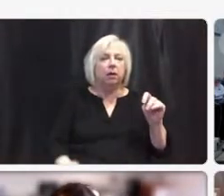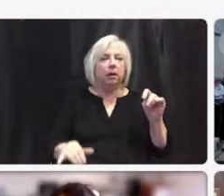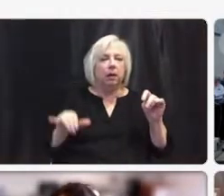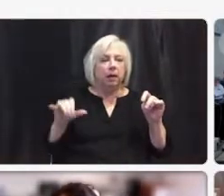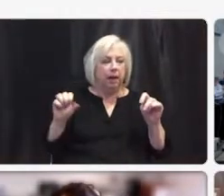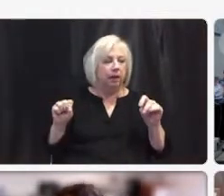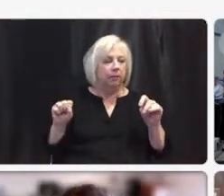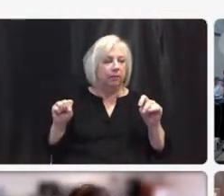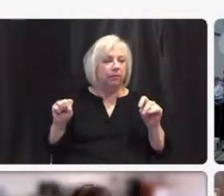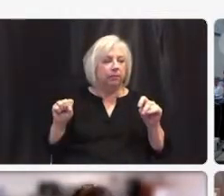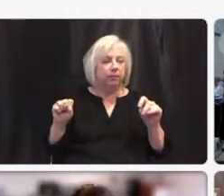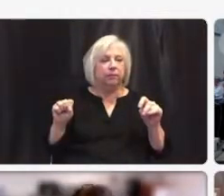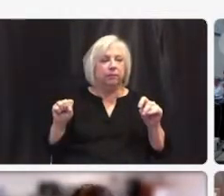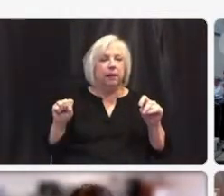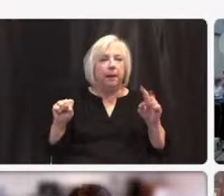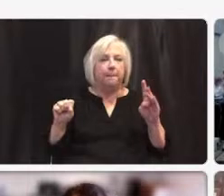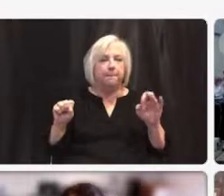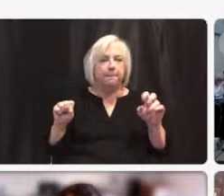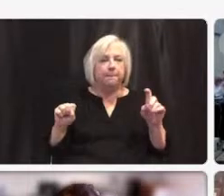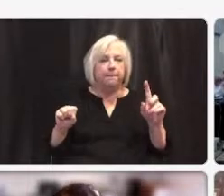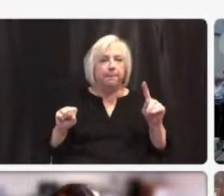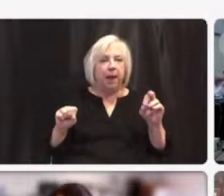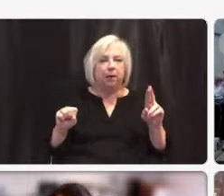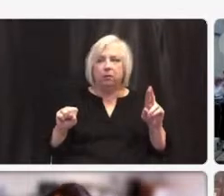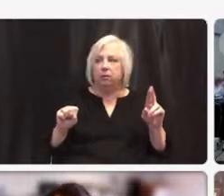Yes. Baxter,